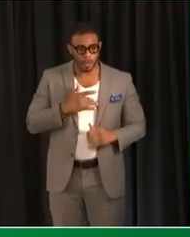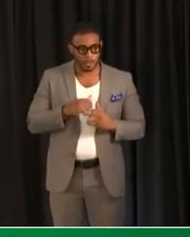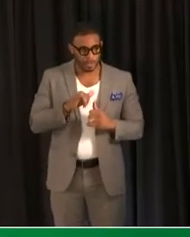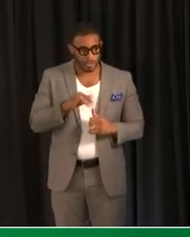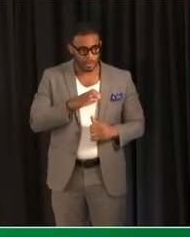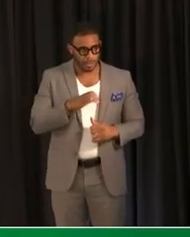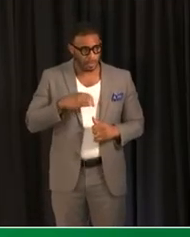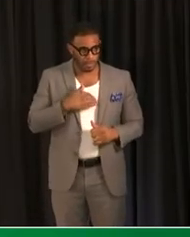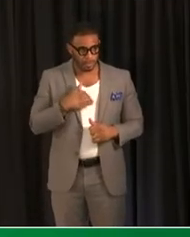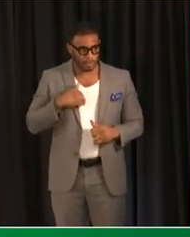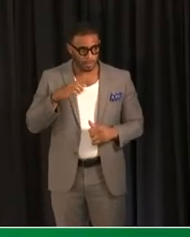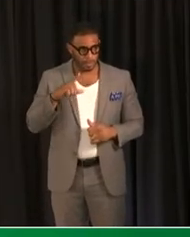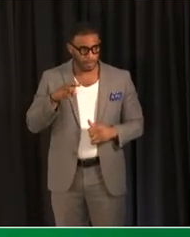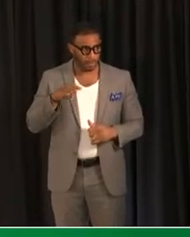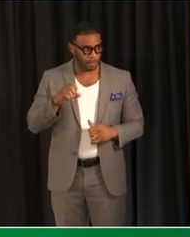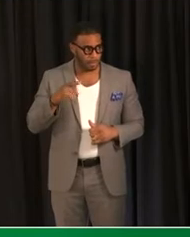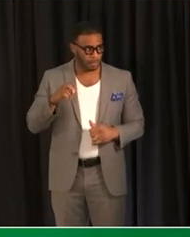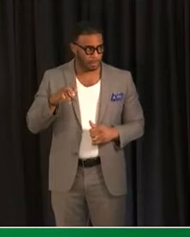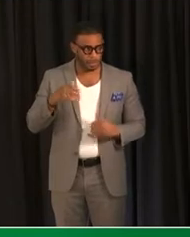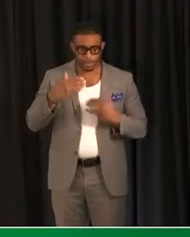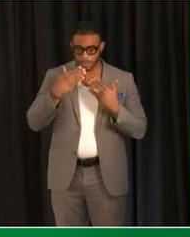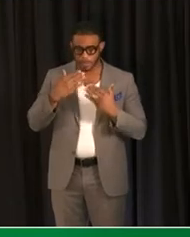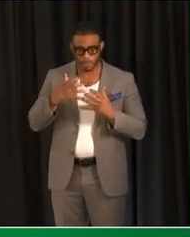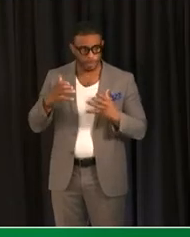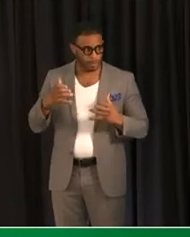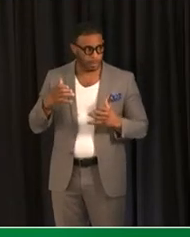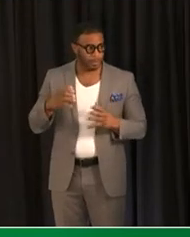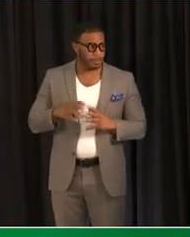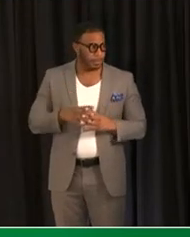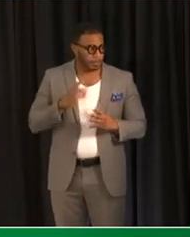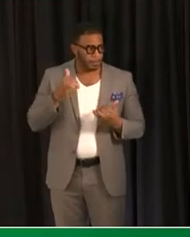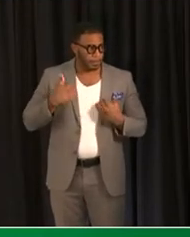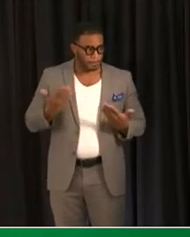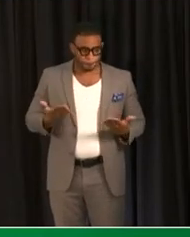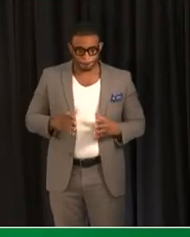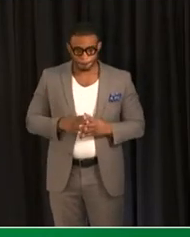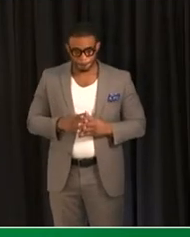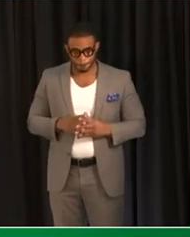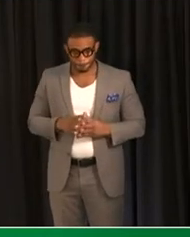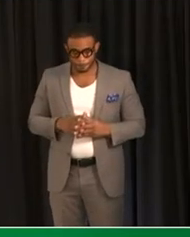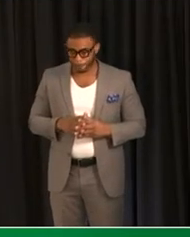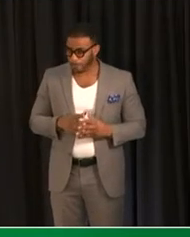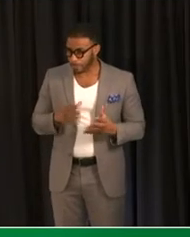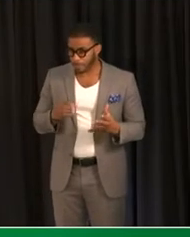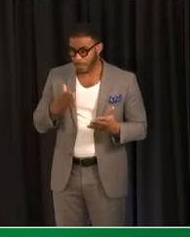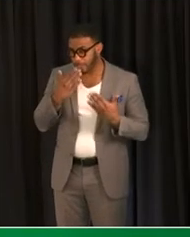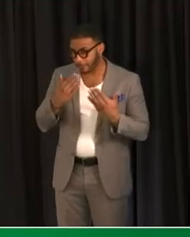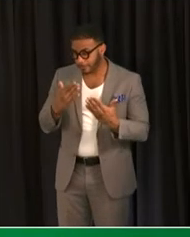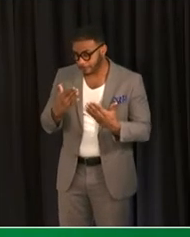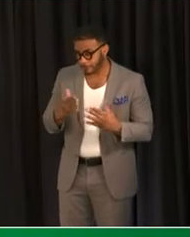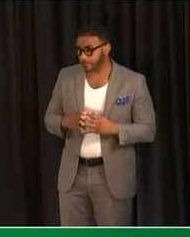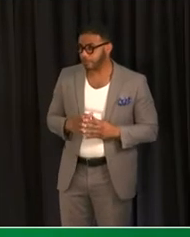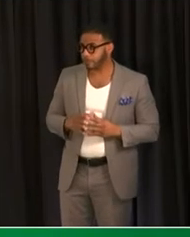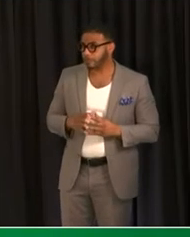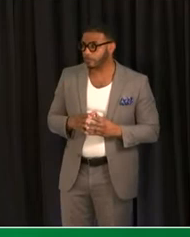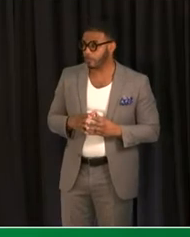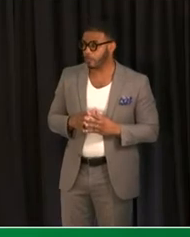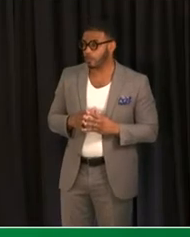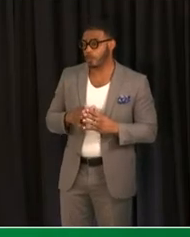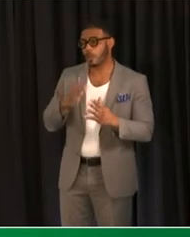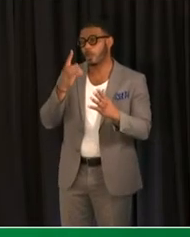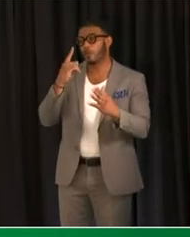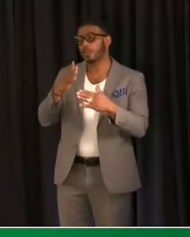So with that, Councilmember Lewis-George. Absolutely. Thank you so much, Deputy Mayor, for having me. And thank